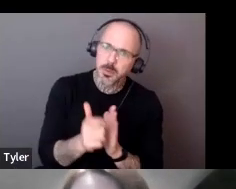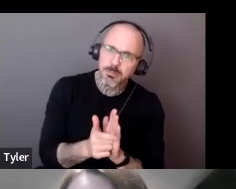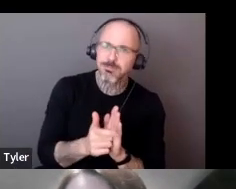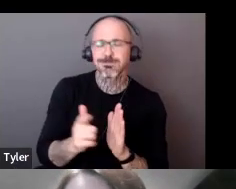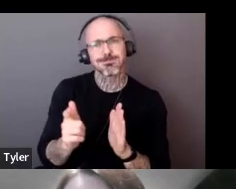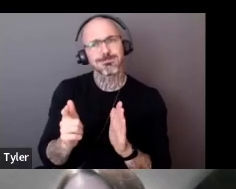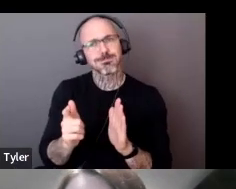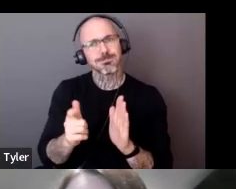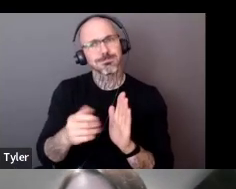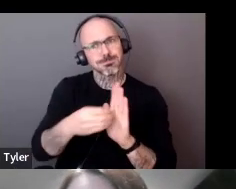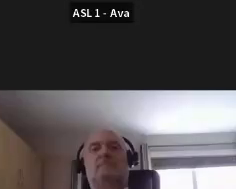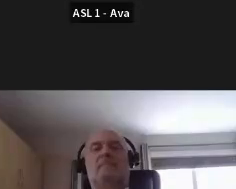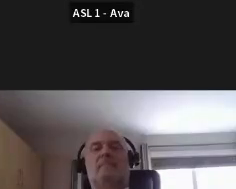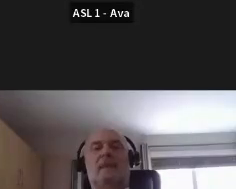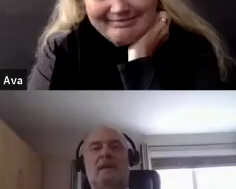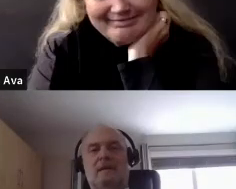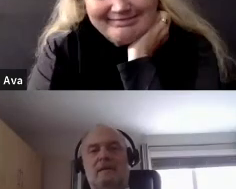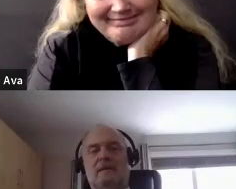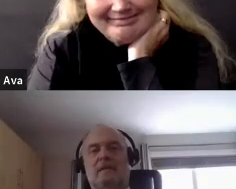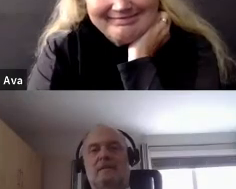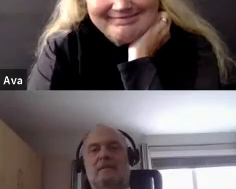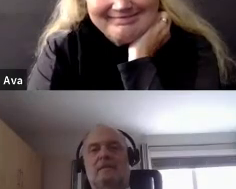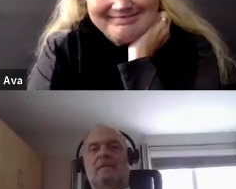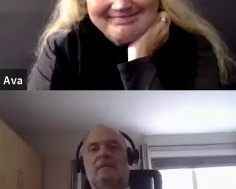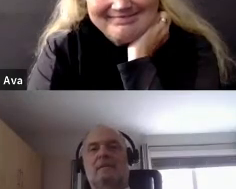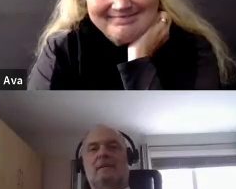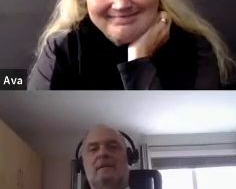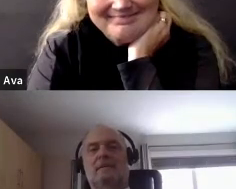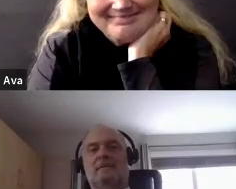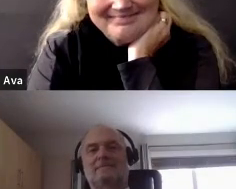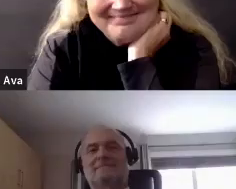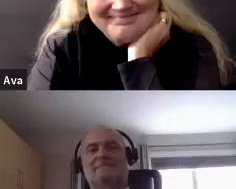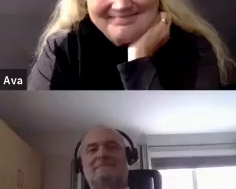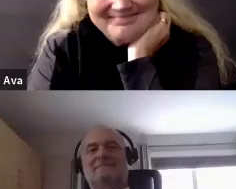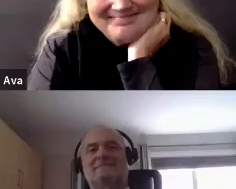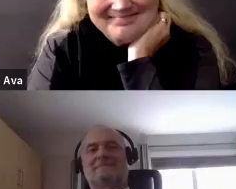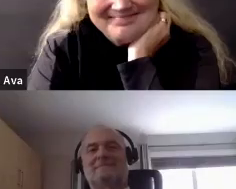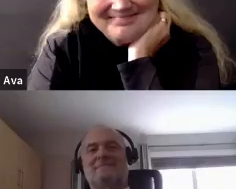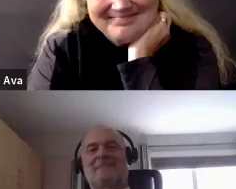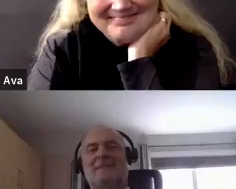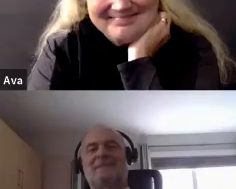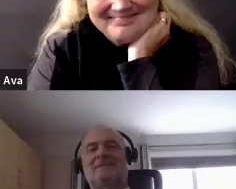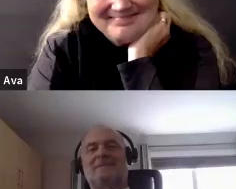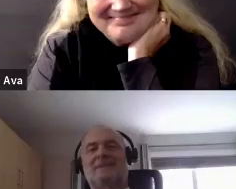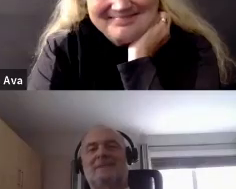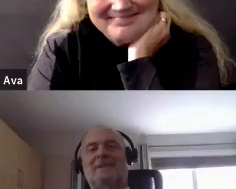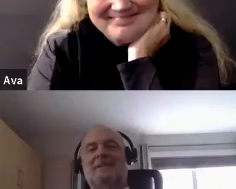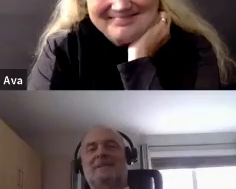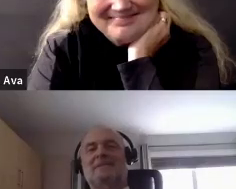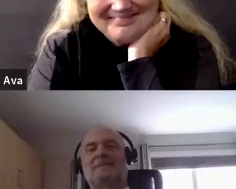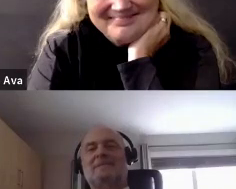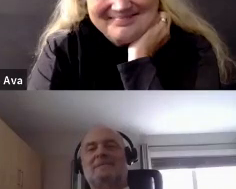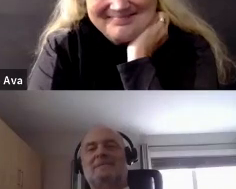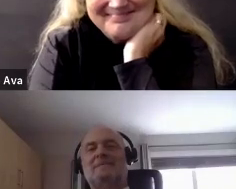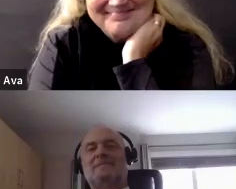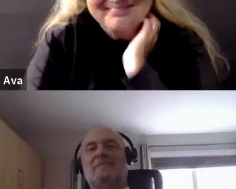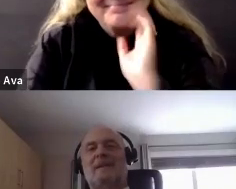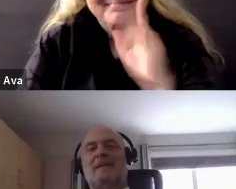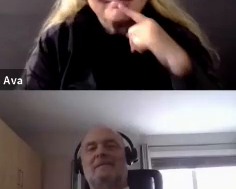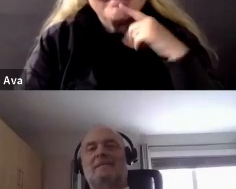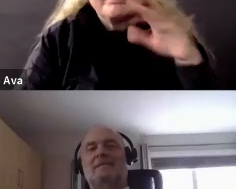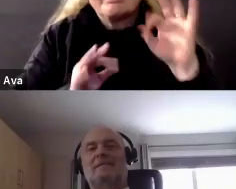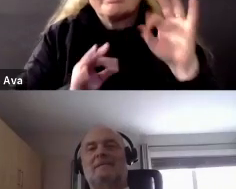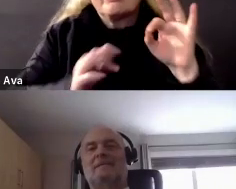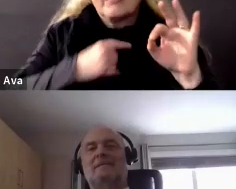Thank you so much, Michael. And I'm just mindful of time. We have reached the end of our panel discussion today. Would you like to say a few